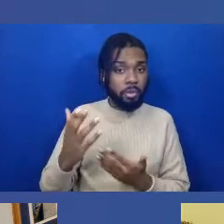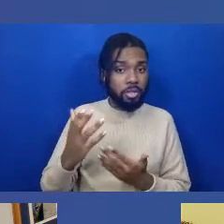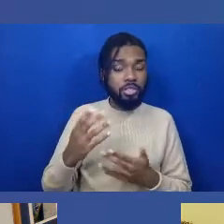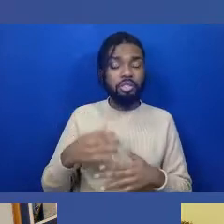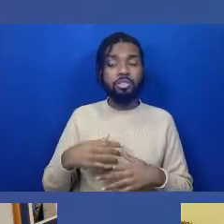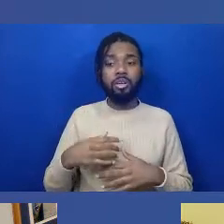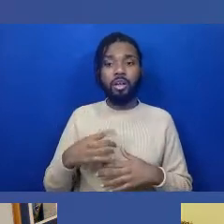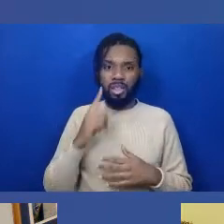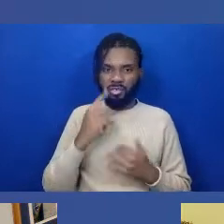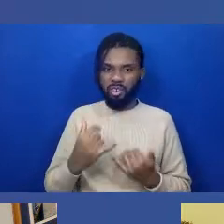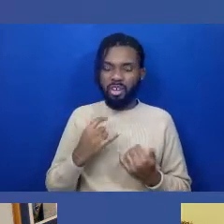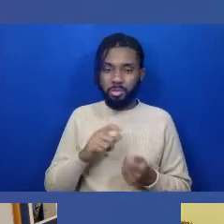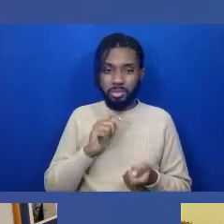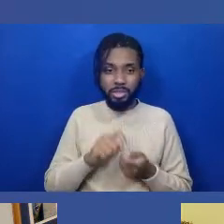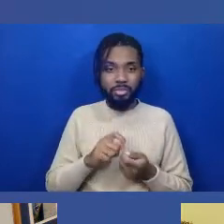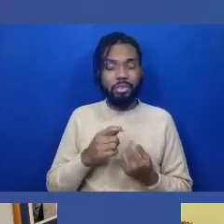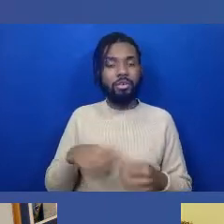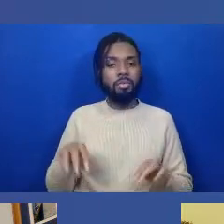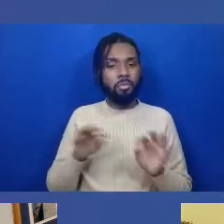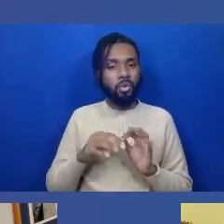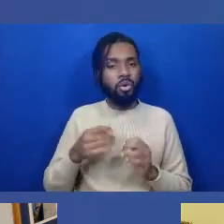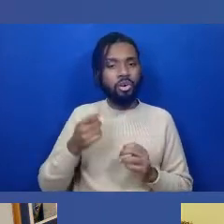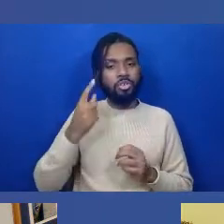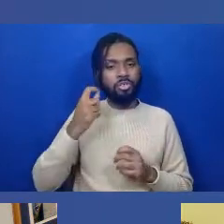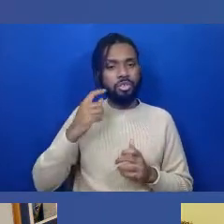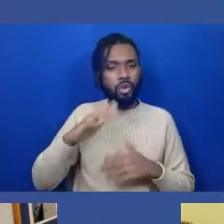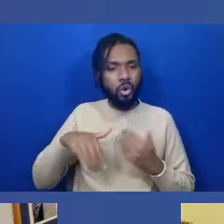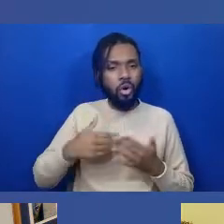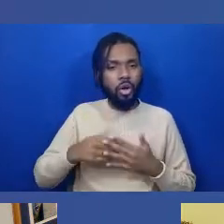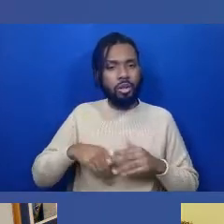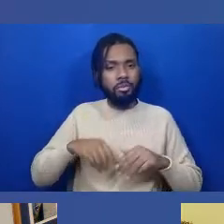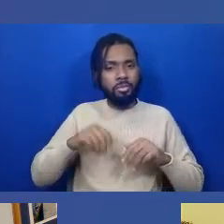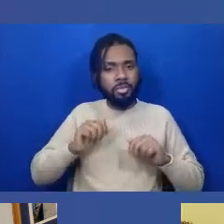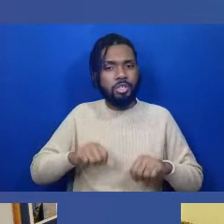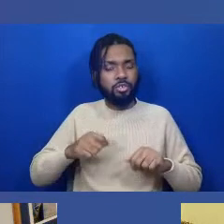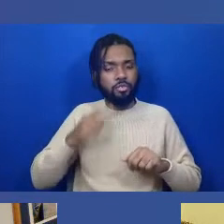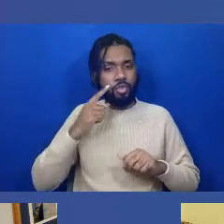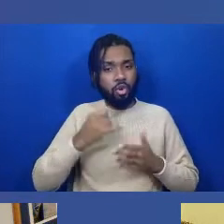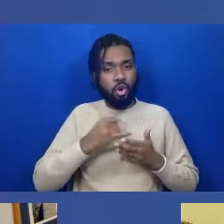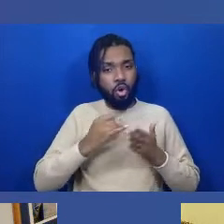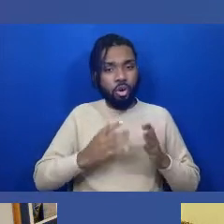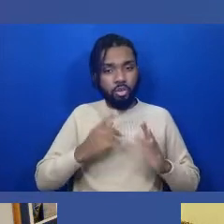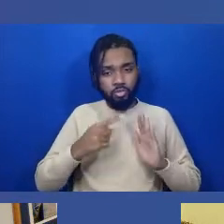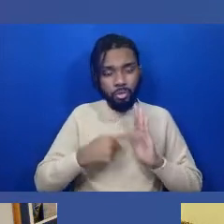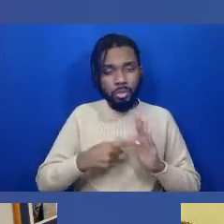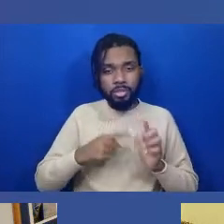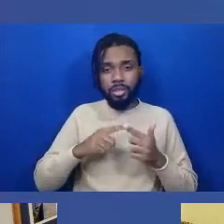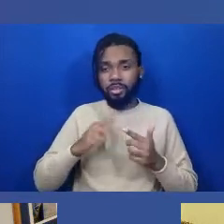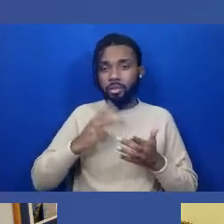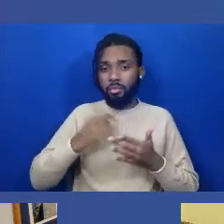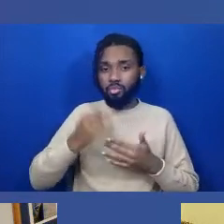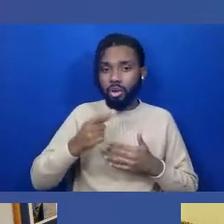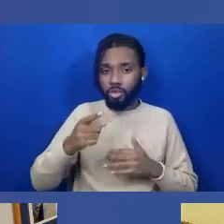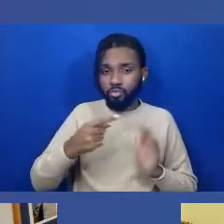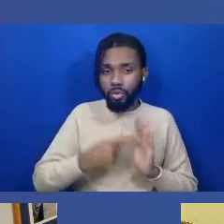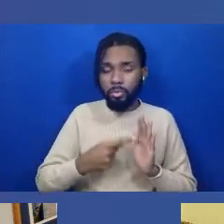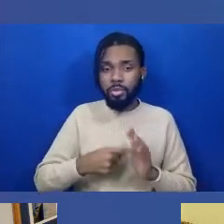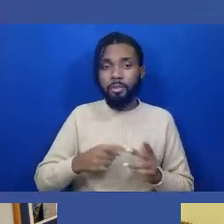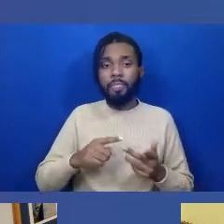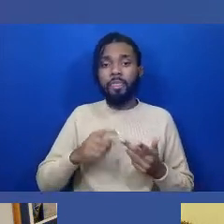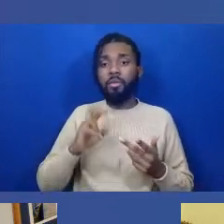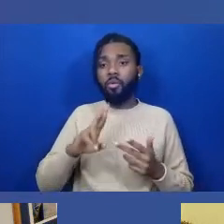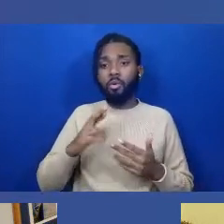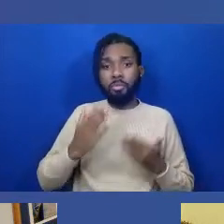understand all of the capabilities of the artist you're representing, the project you're representing, or the things about